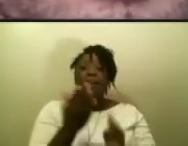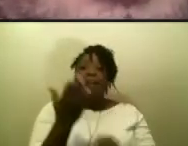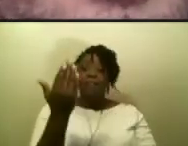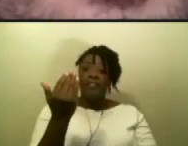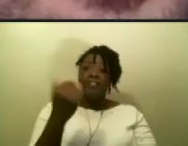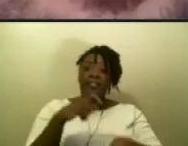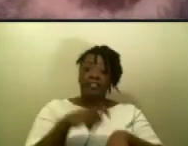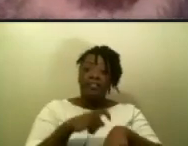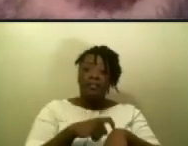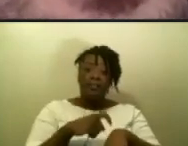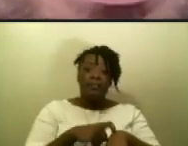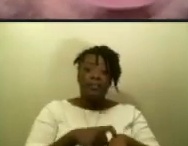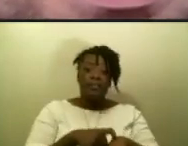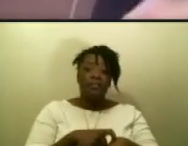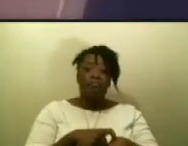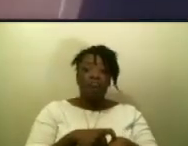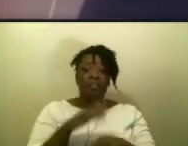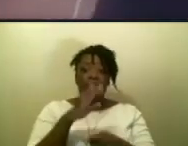state.